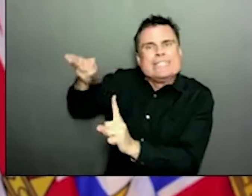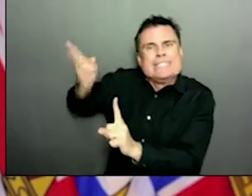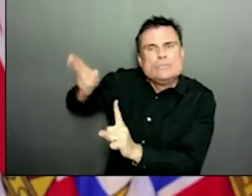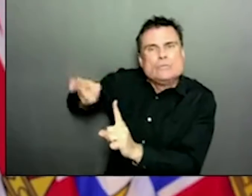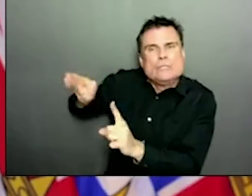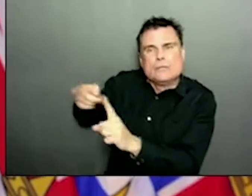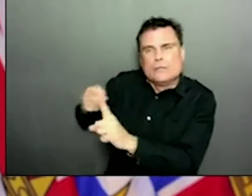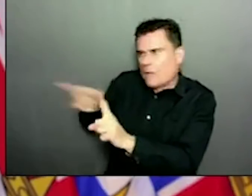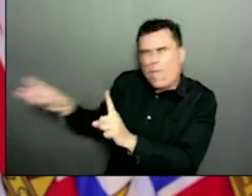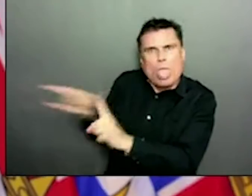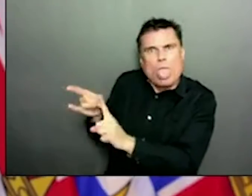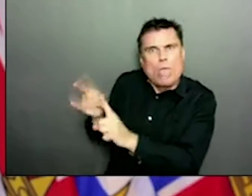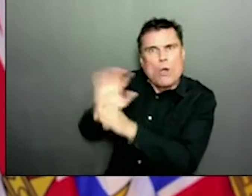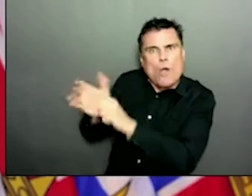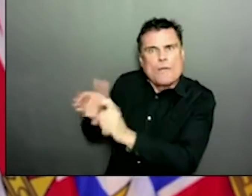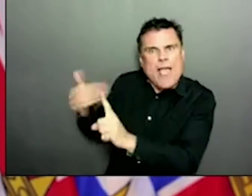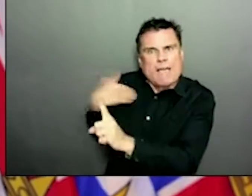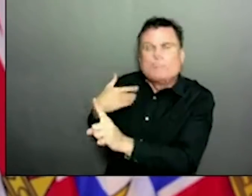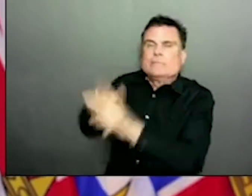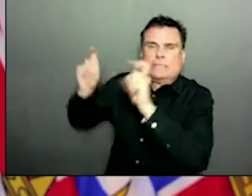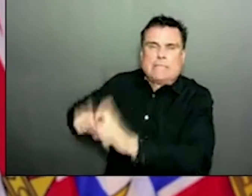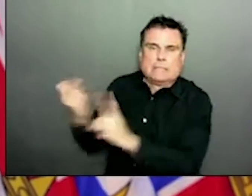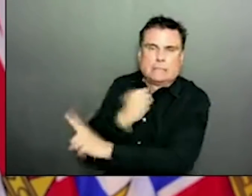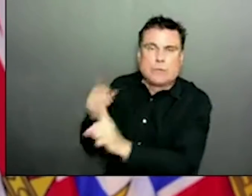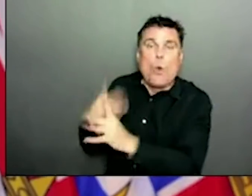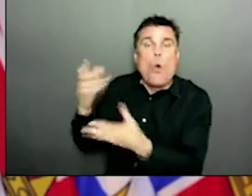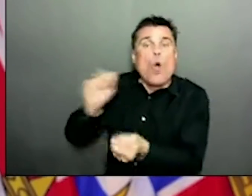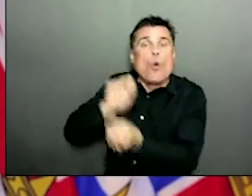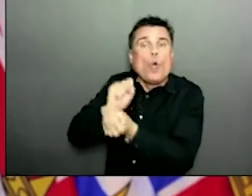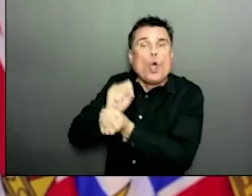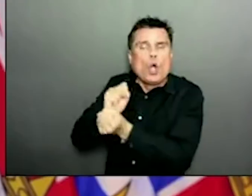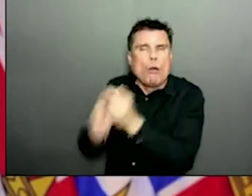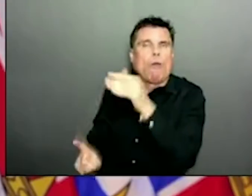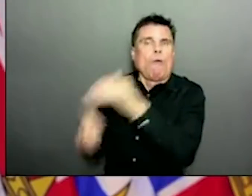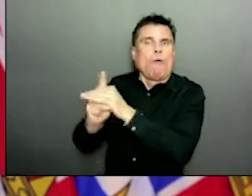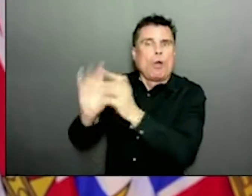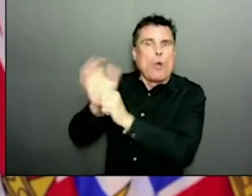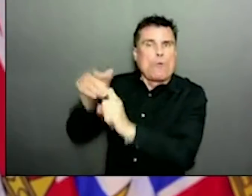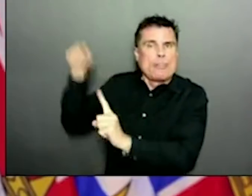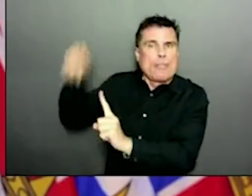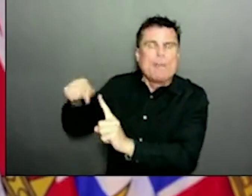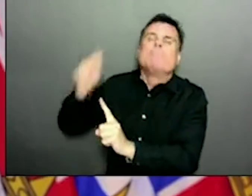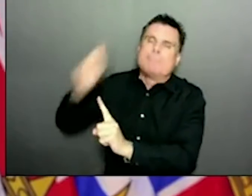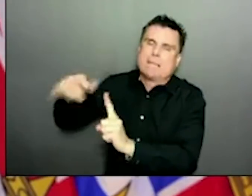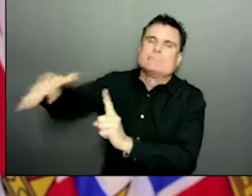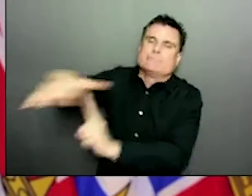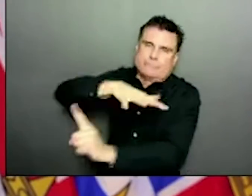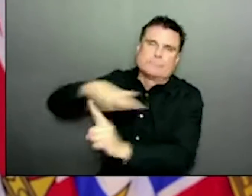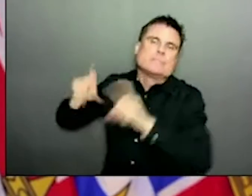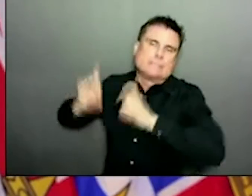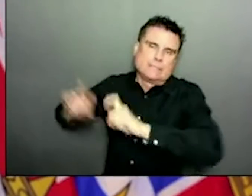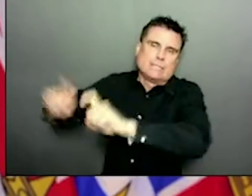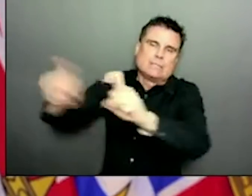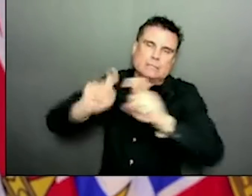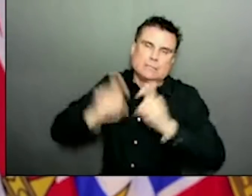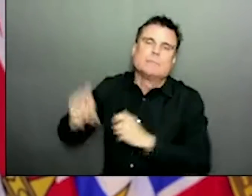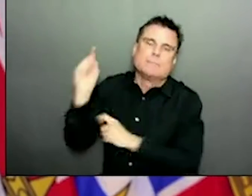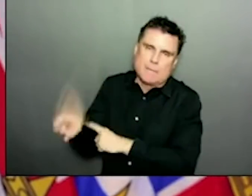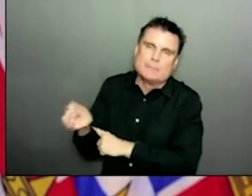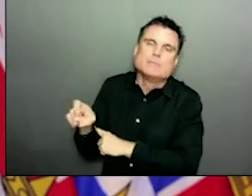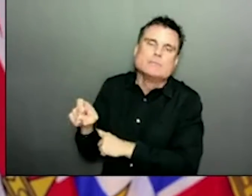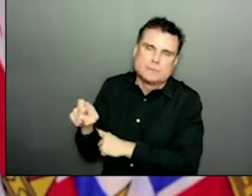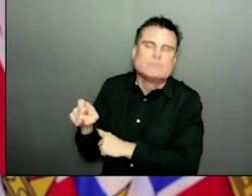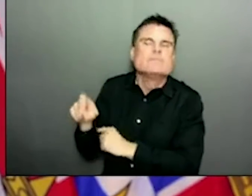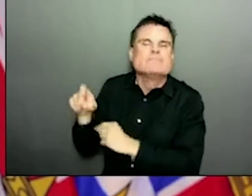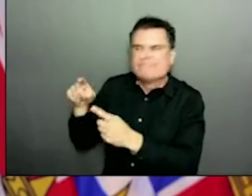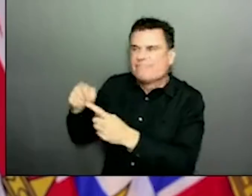been in contact with anybody, or you've been part of a cluster, or there's something going on at your workplace or in